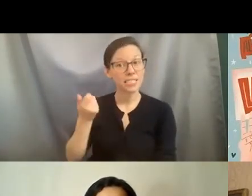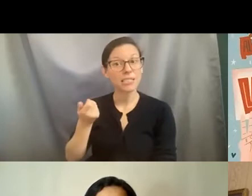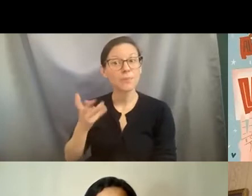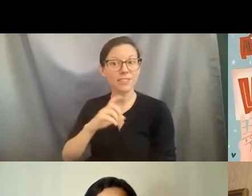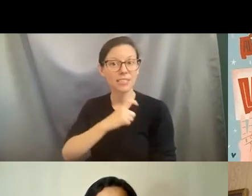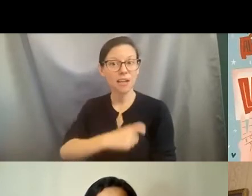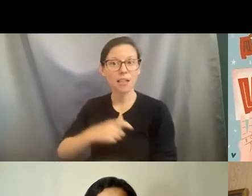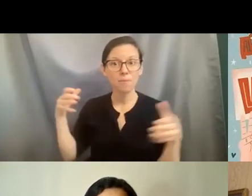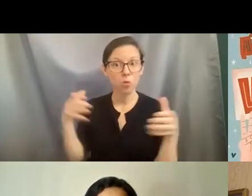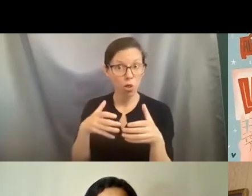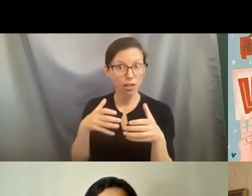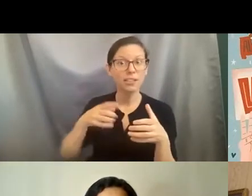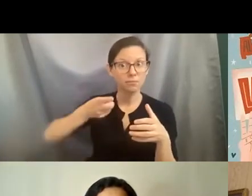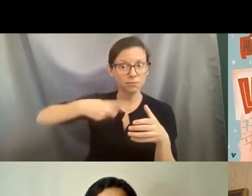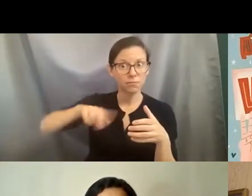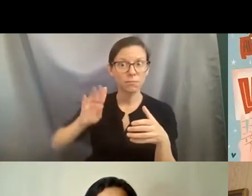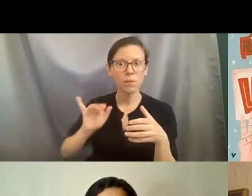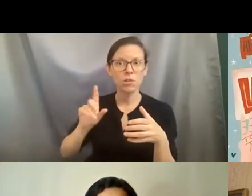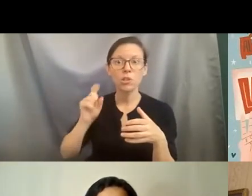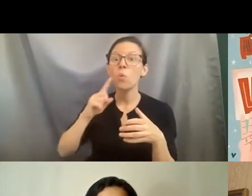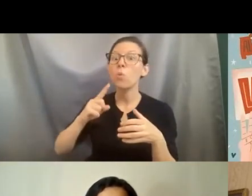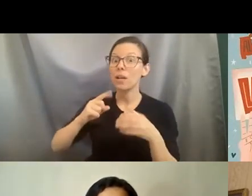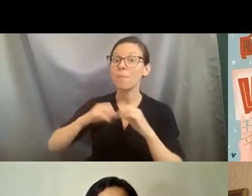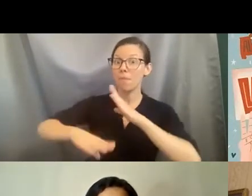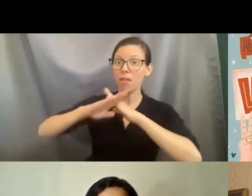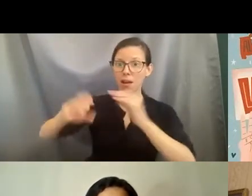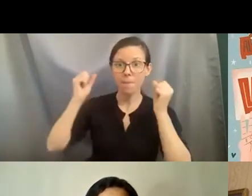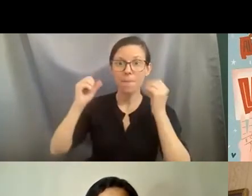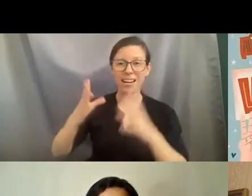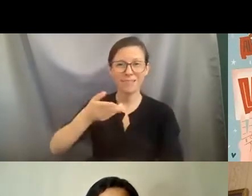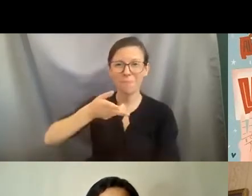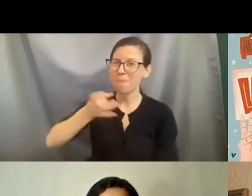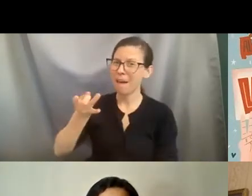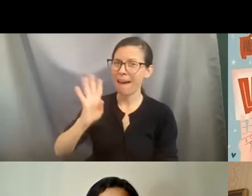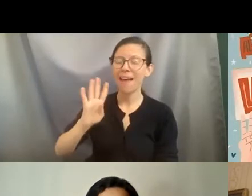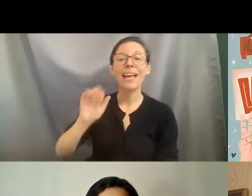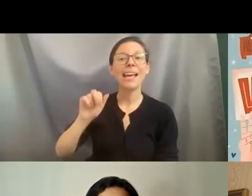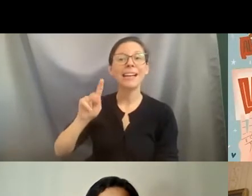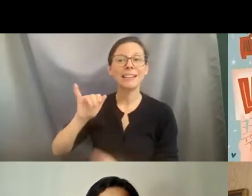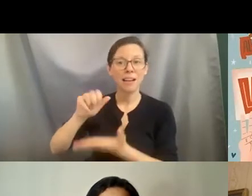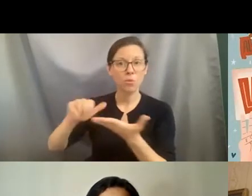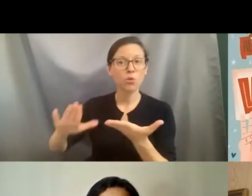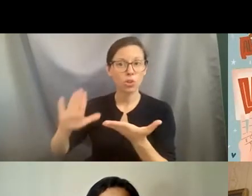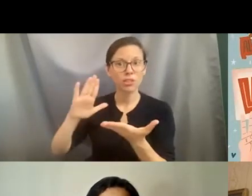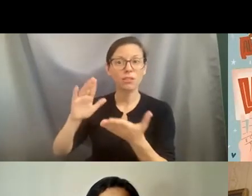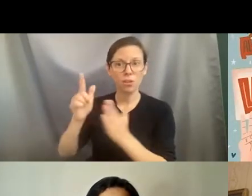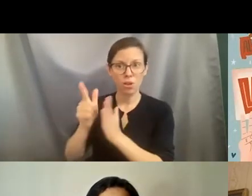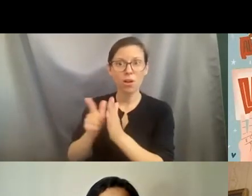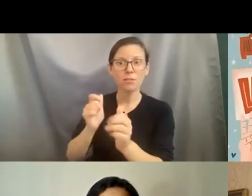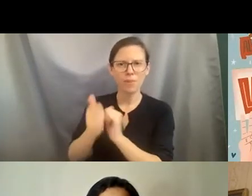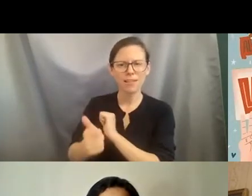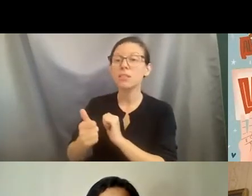of bad anti-reproductive bills from passing. So in a post-Roe Virginia and with